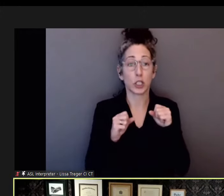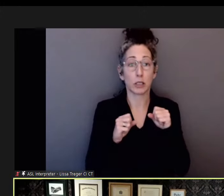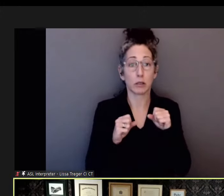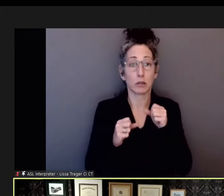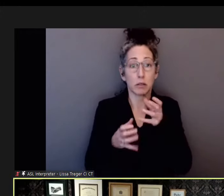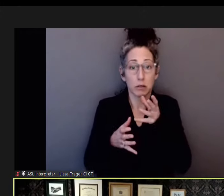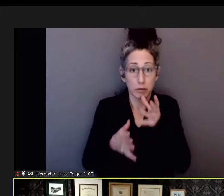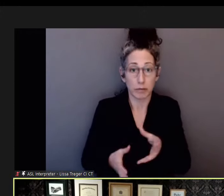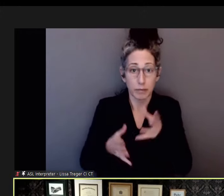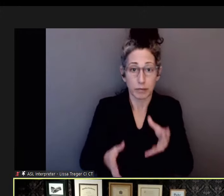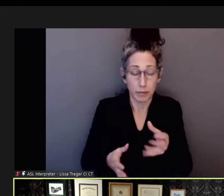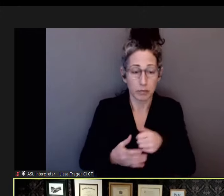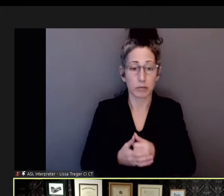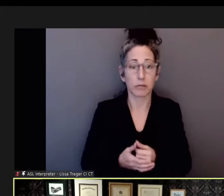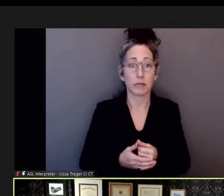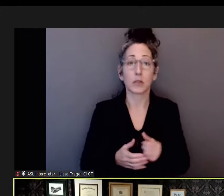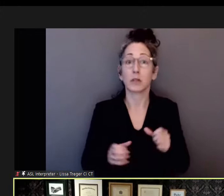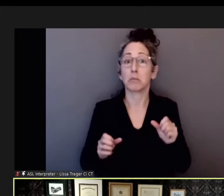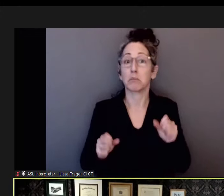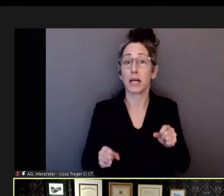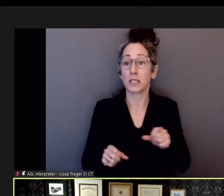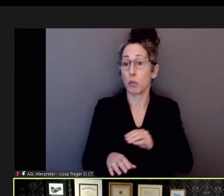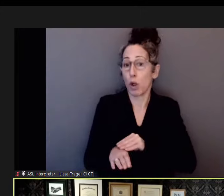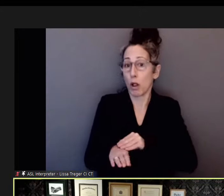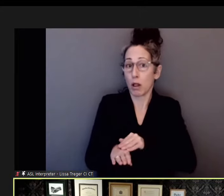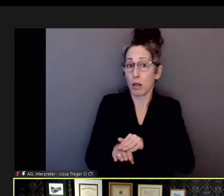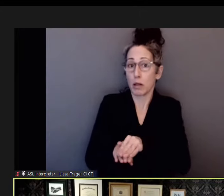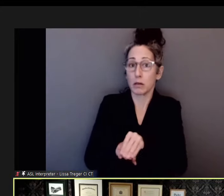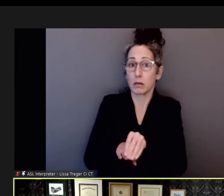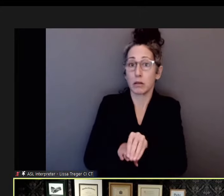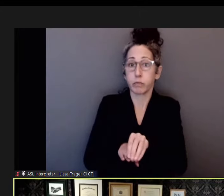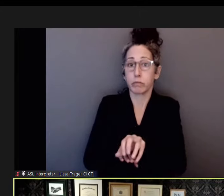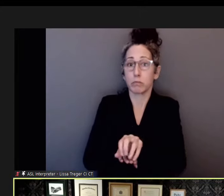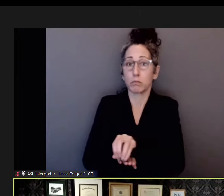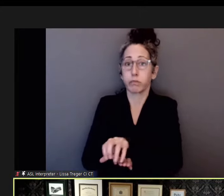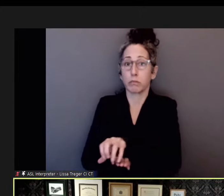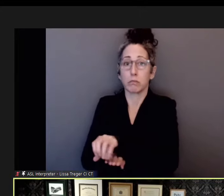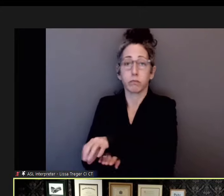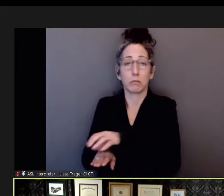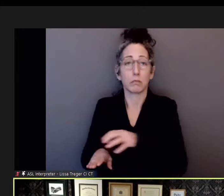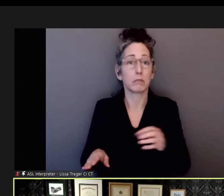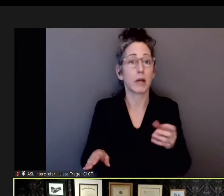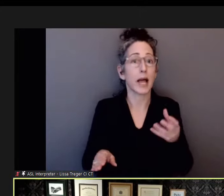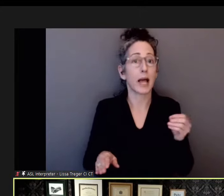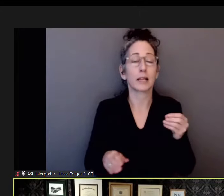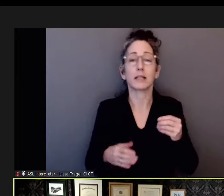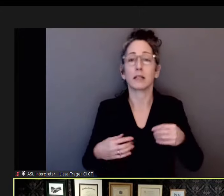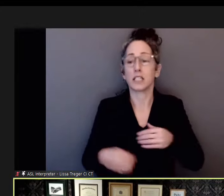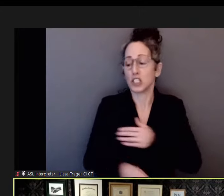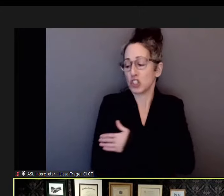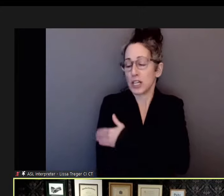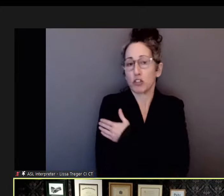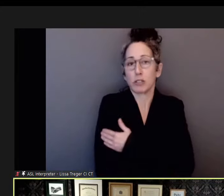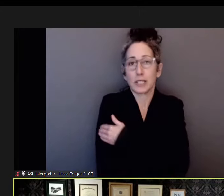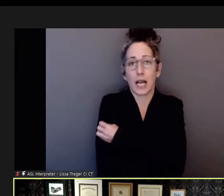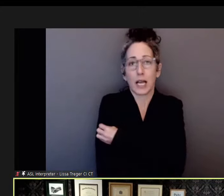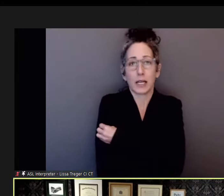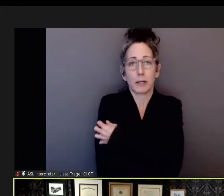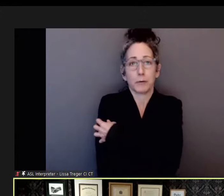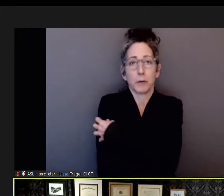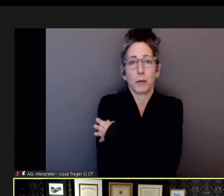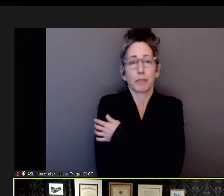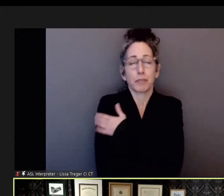axillary swelling or tenderness, fever, swelling at the injection site, and erythema at the injection site. There